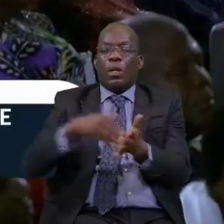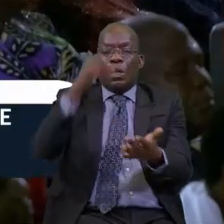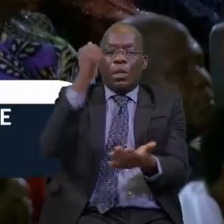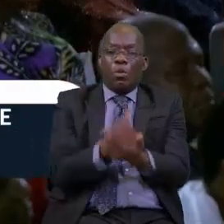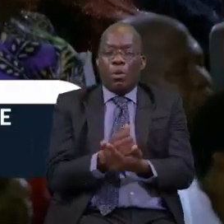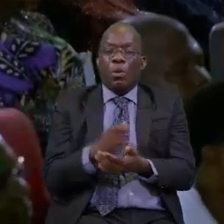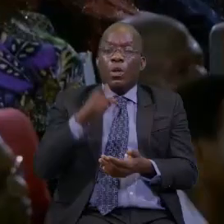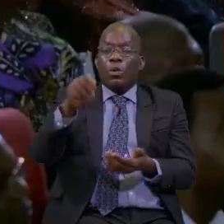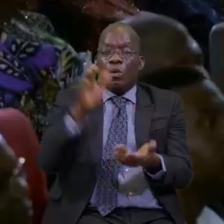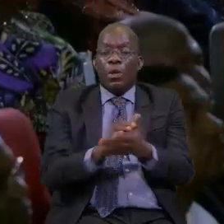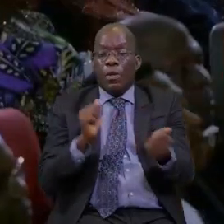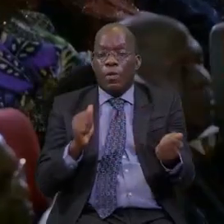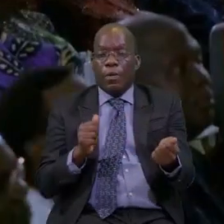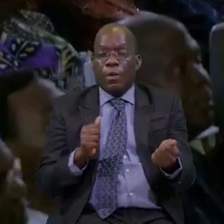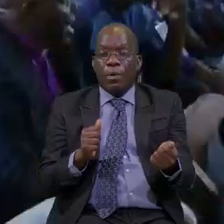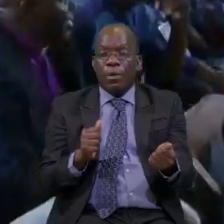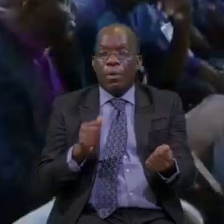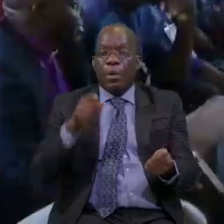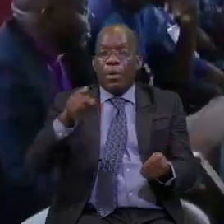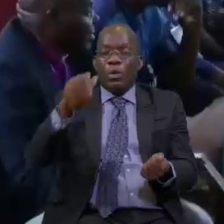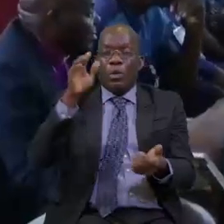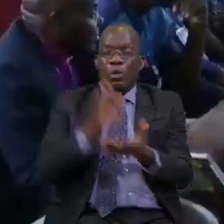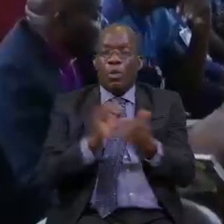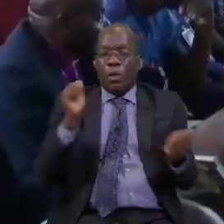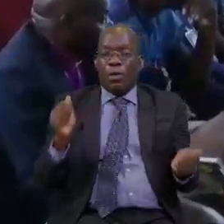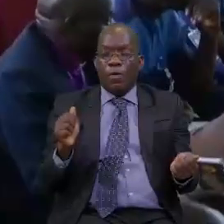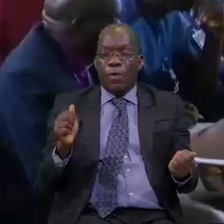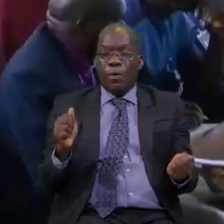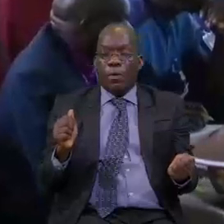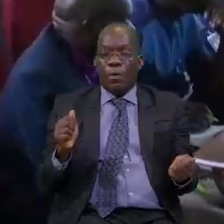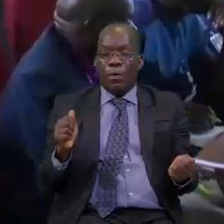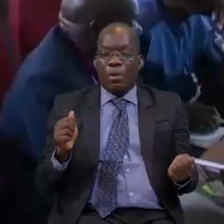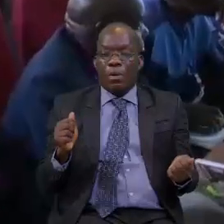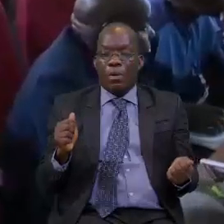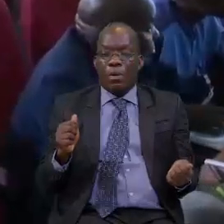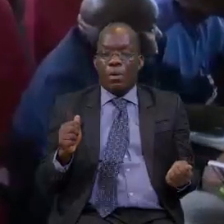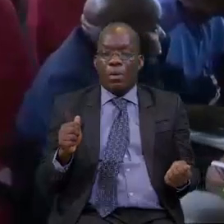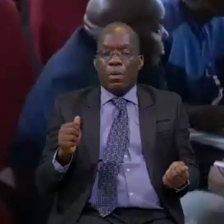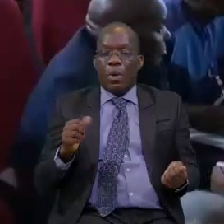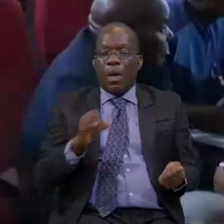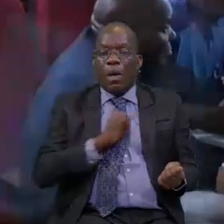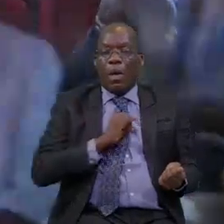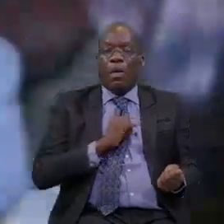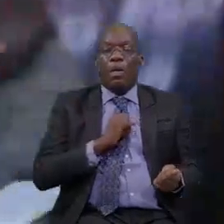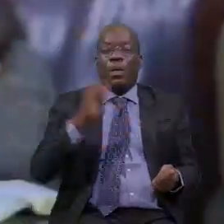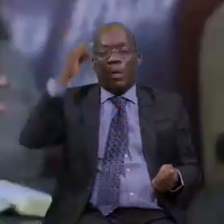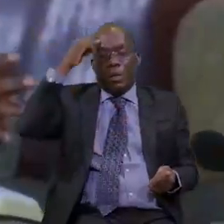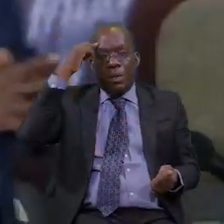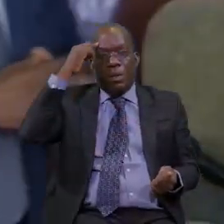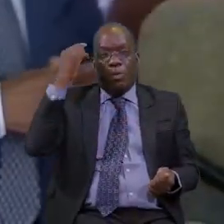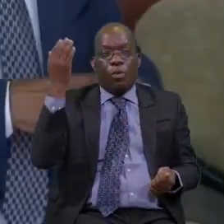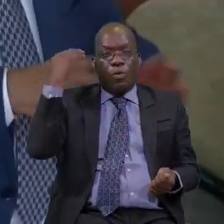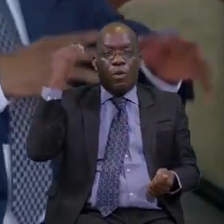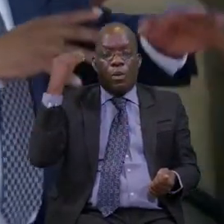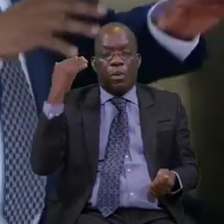believe? Yes. You believe? Yes. I used to think that it's